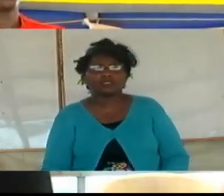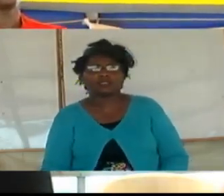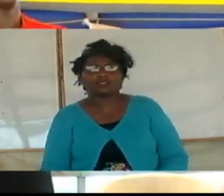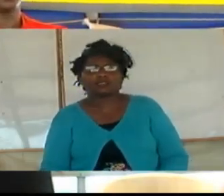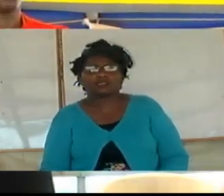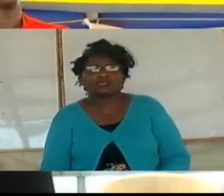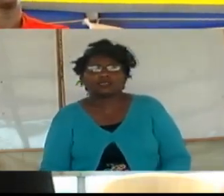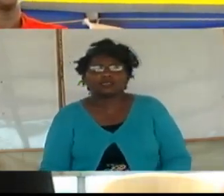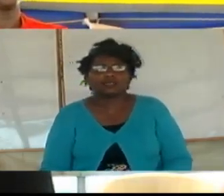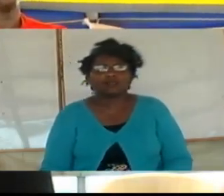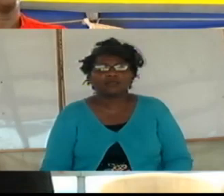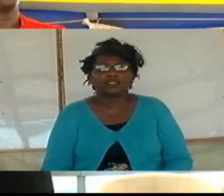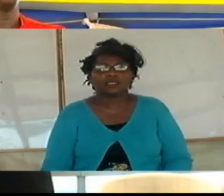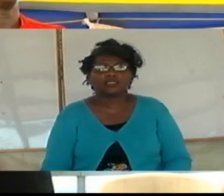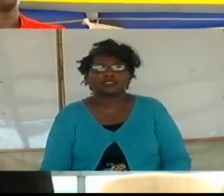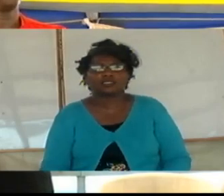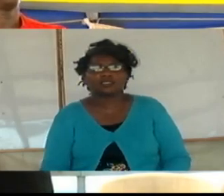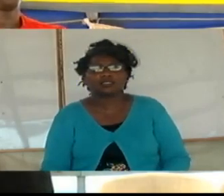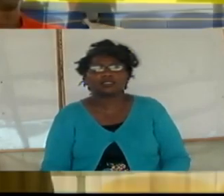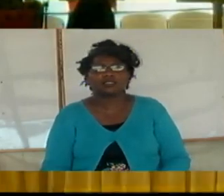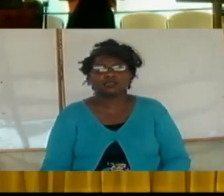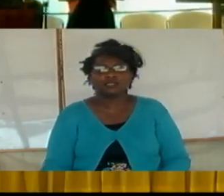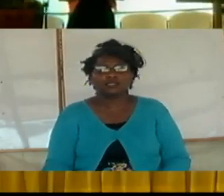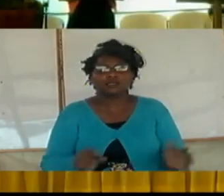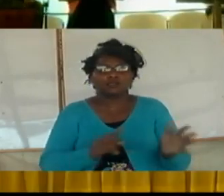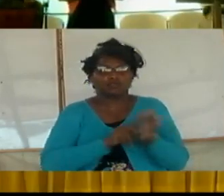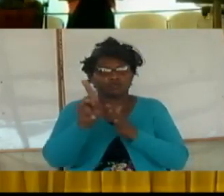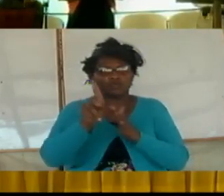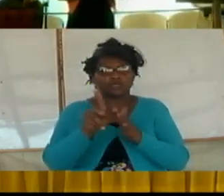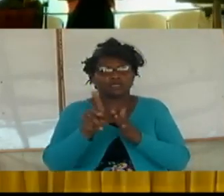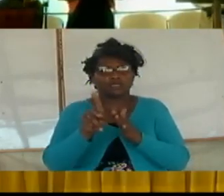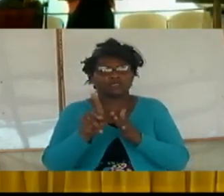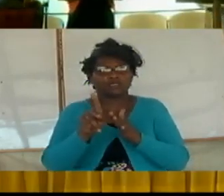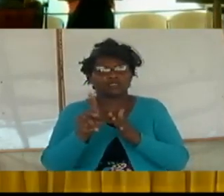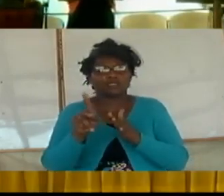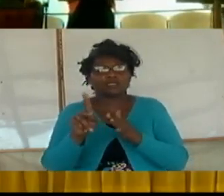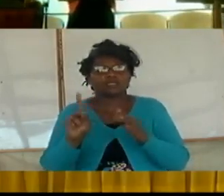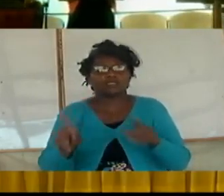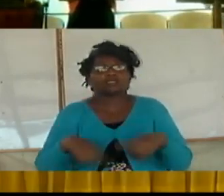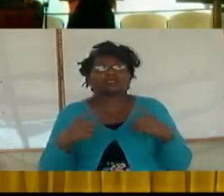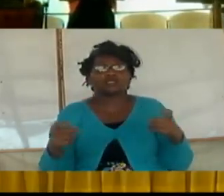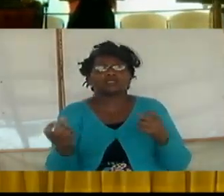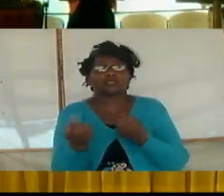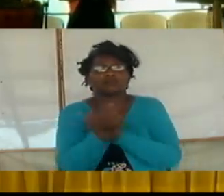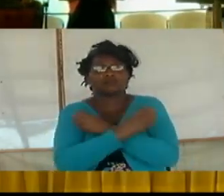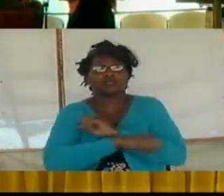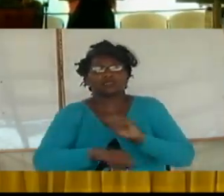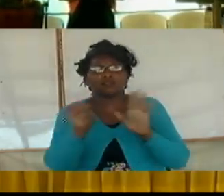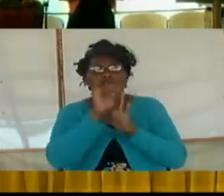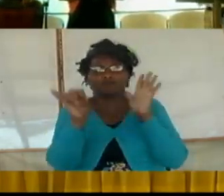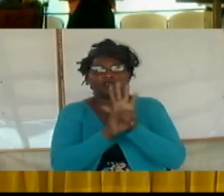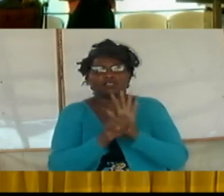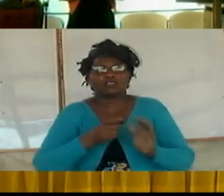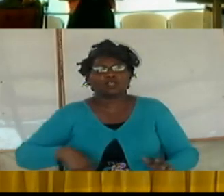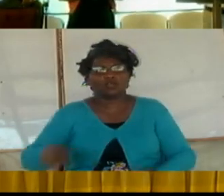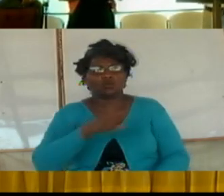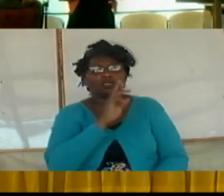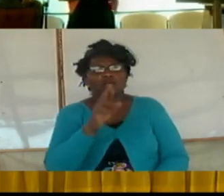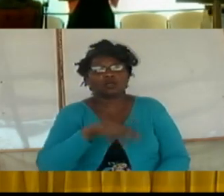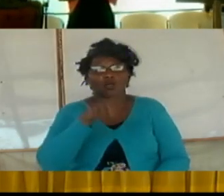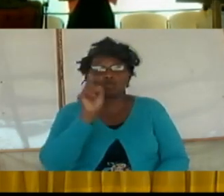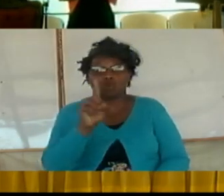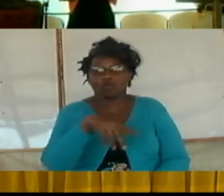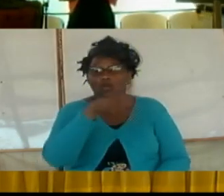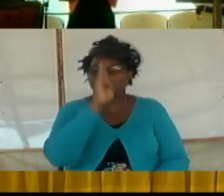that salvation. We are the ones that God has made this